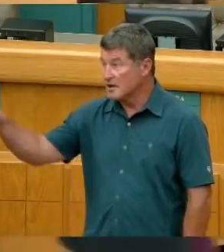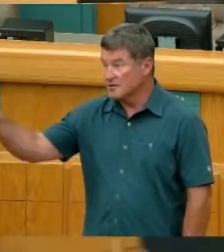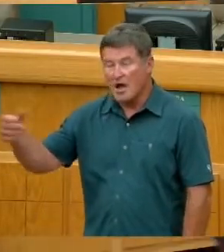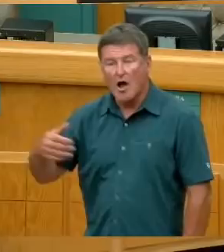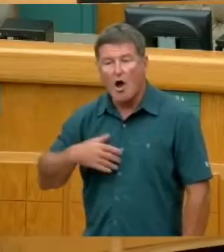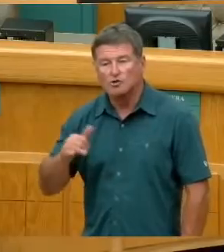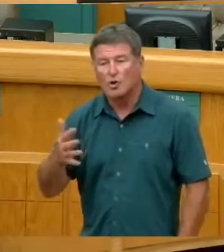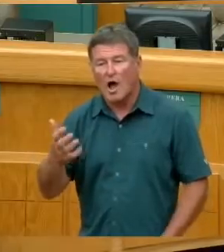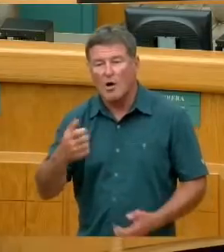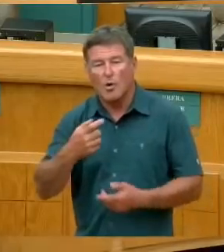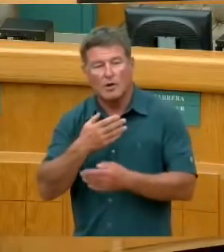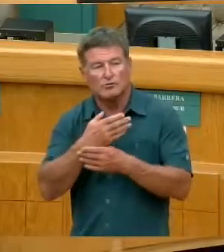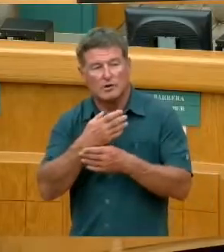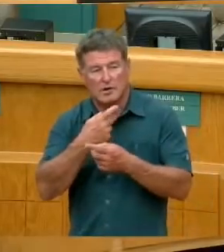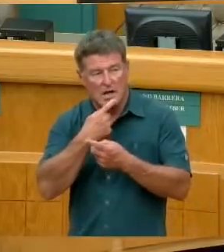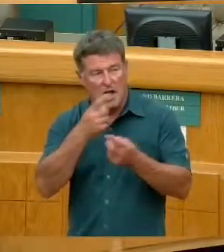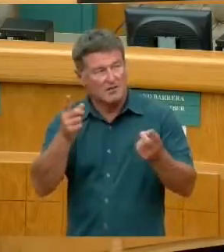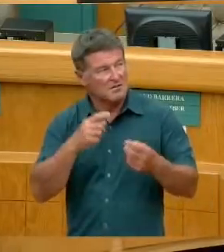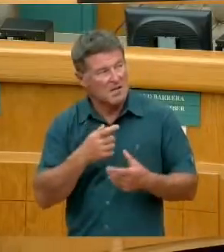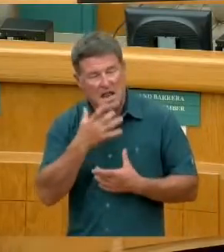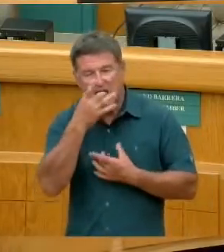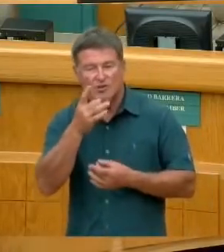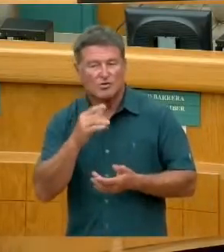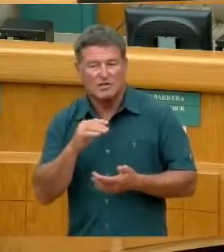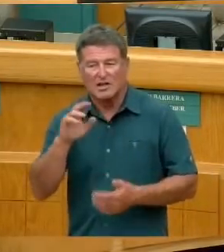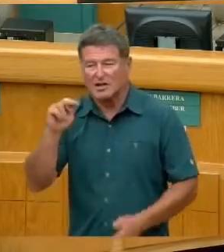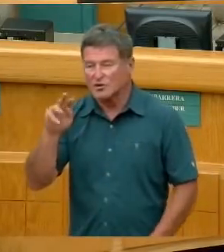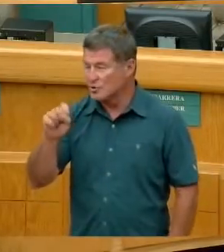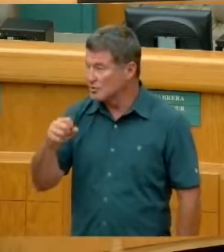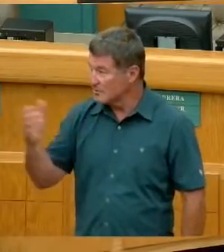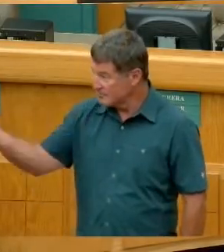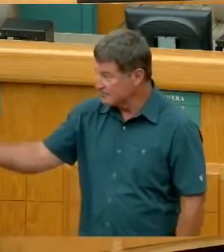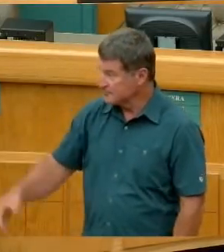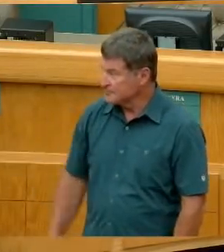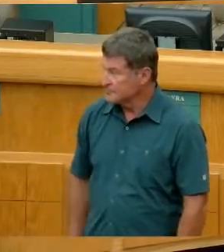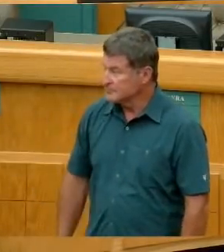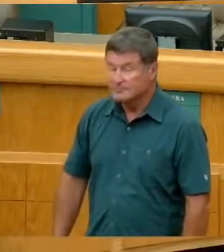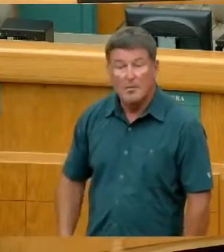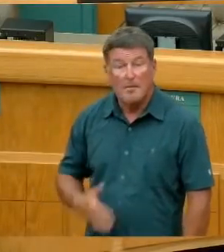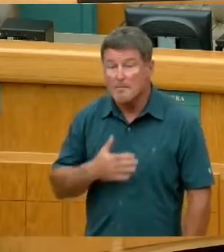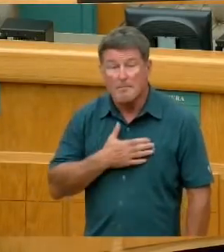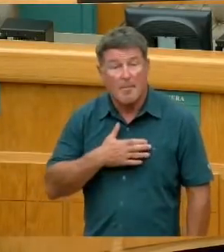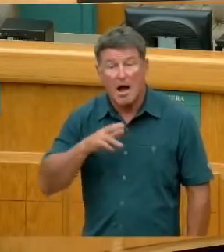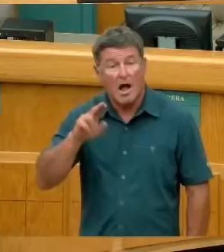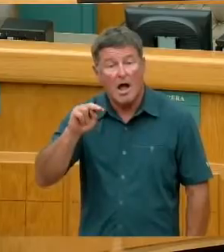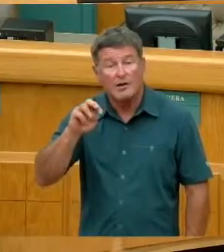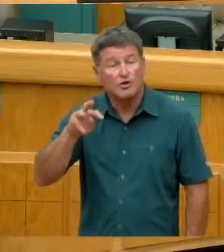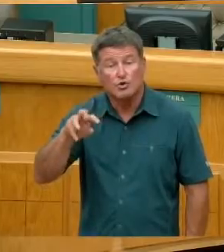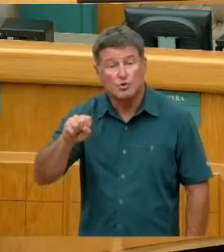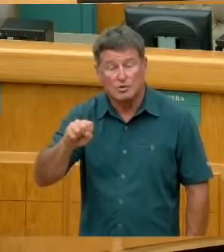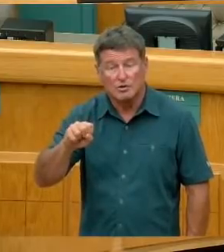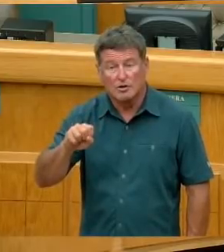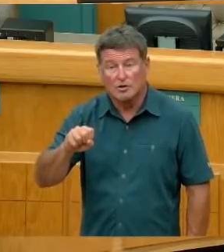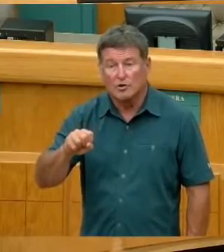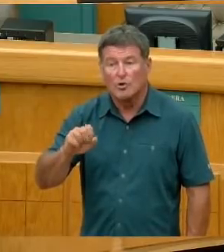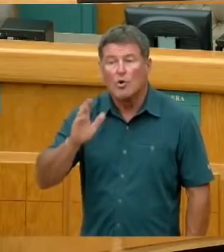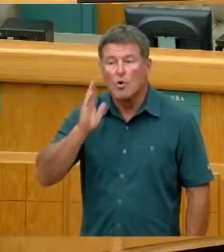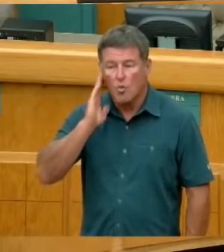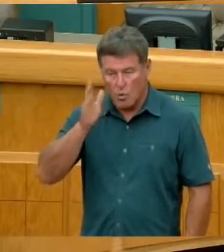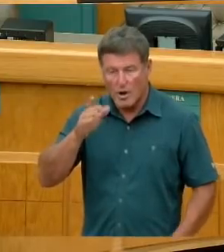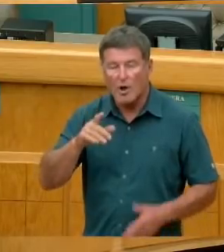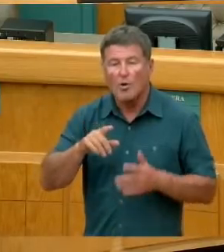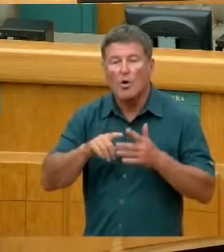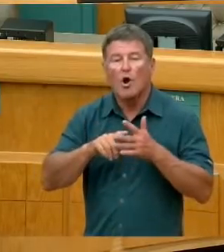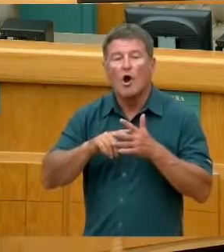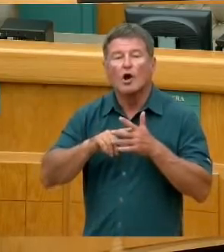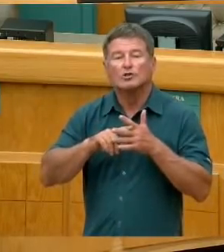And I've got some interesting news, too, to share. Go ahead with your question. Okay, well, the interesting news to share is